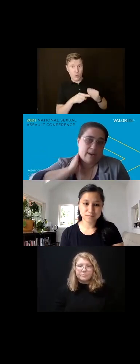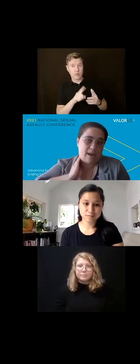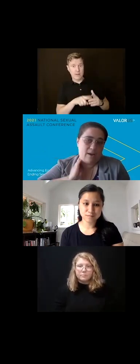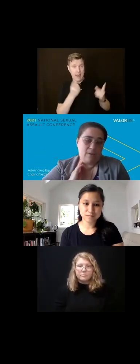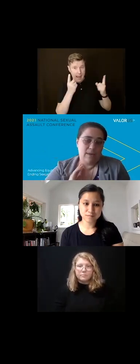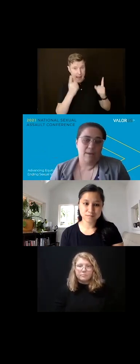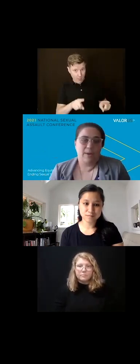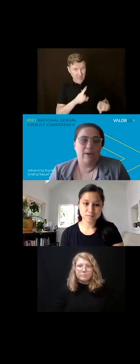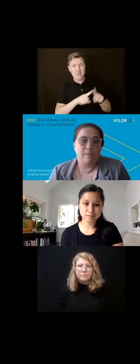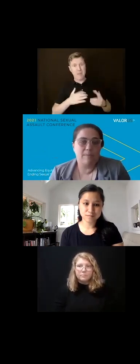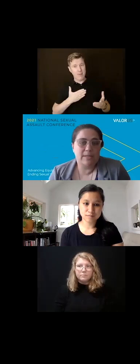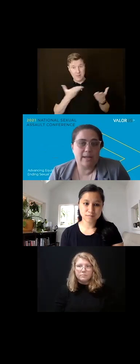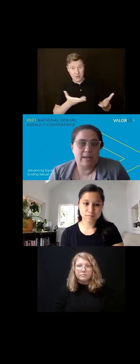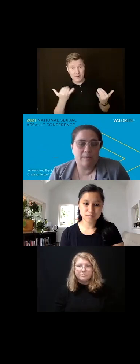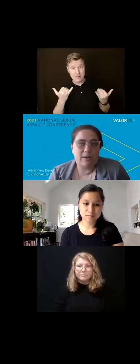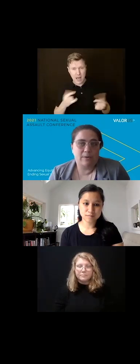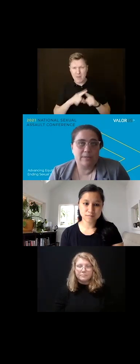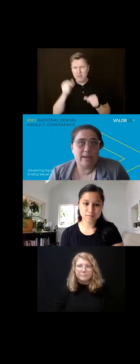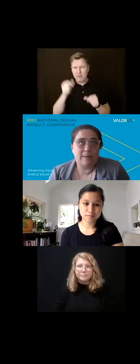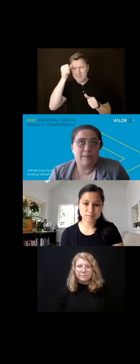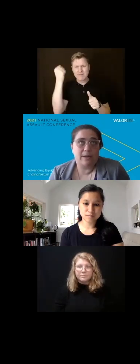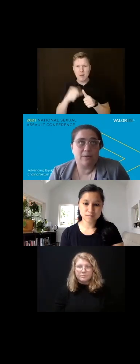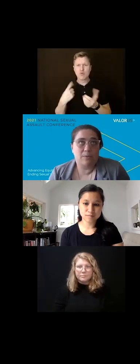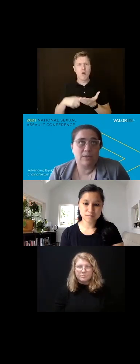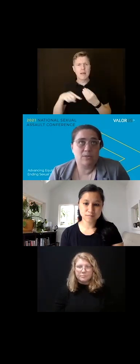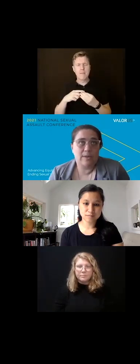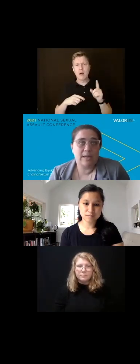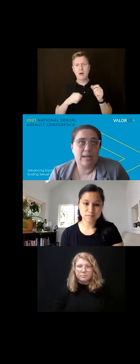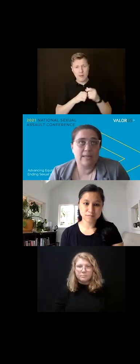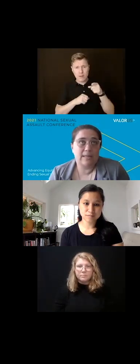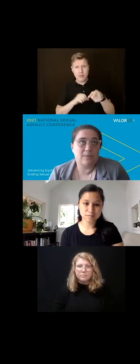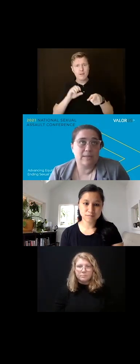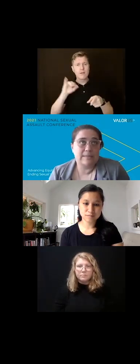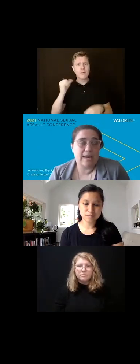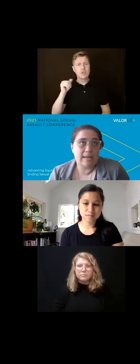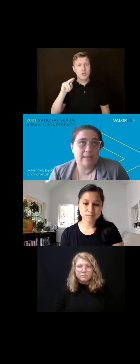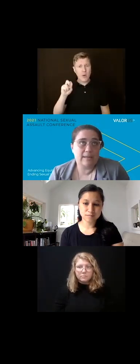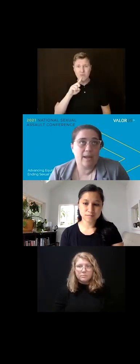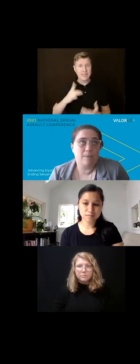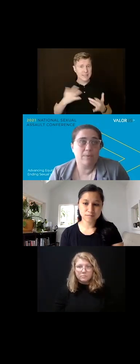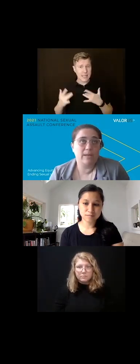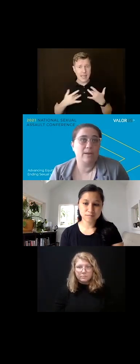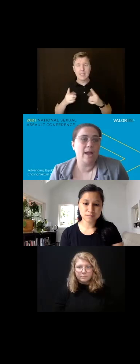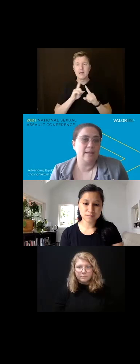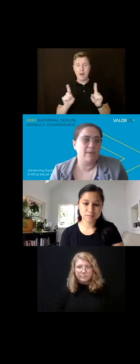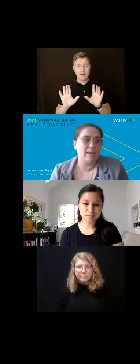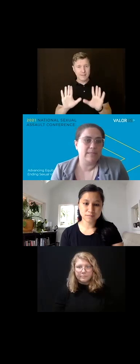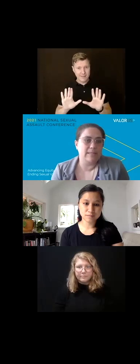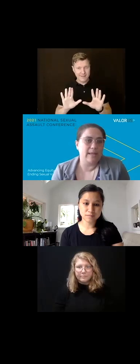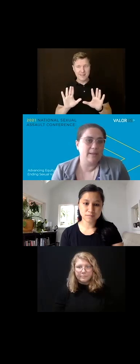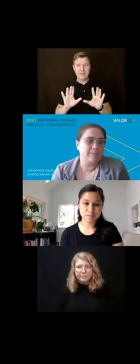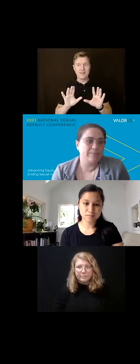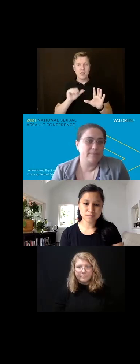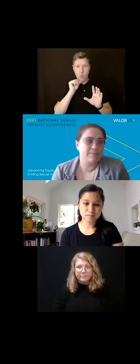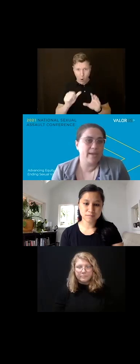here now. But I remember talking about it with Joanne, and I think that's really exciting. But you're not going to be able to,